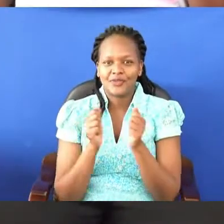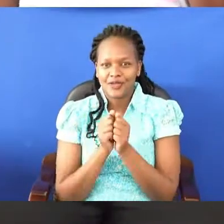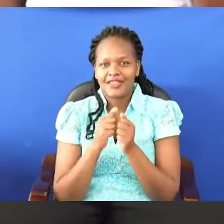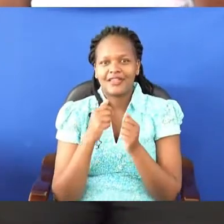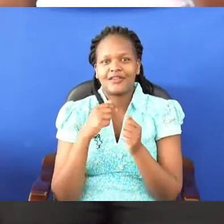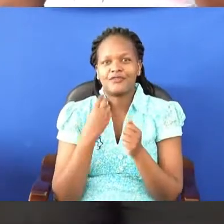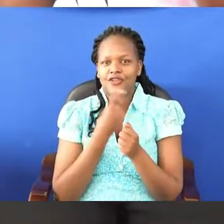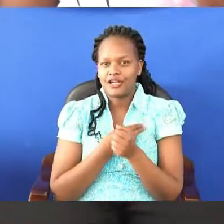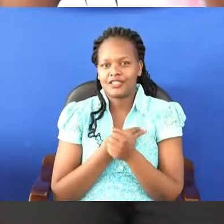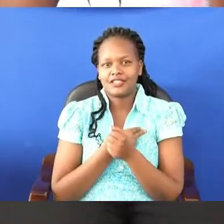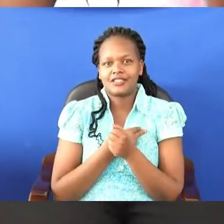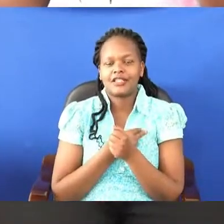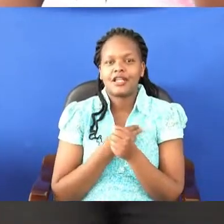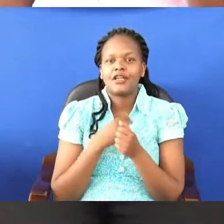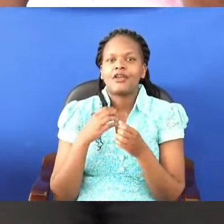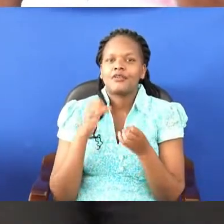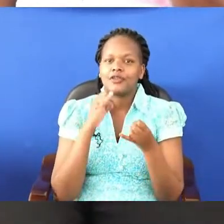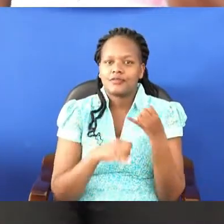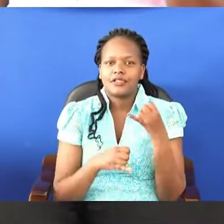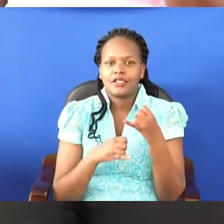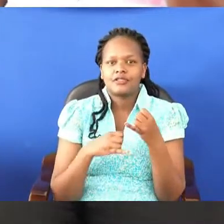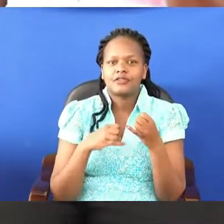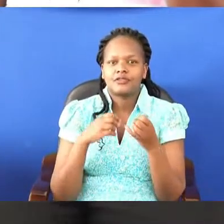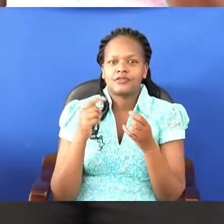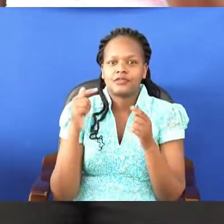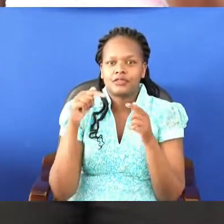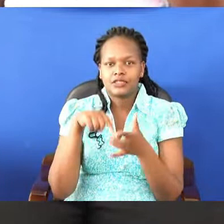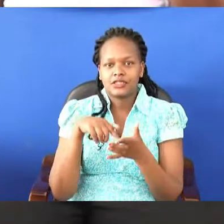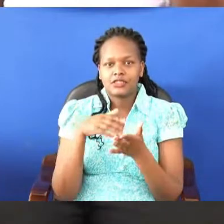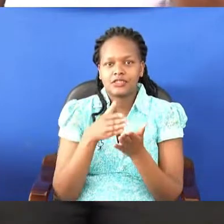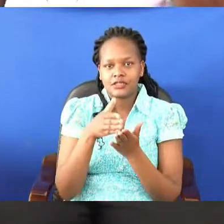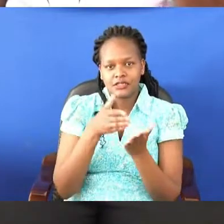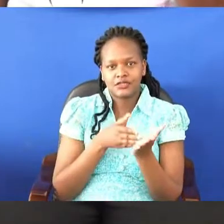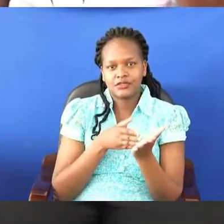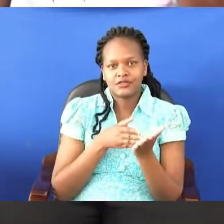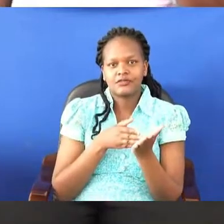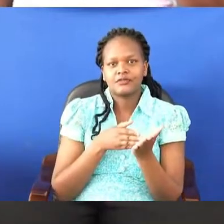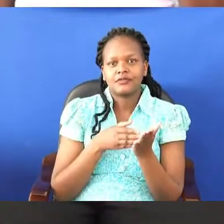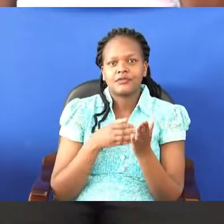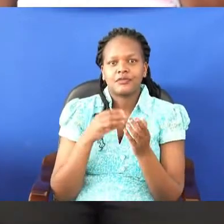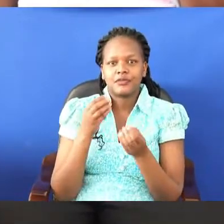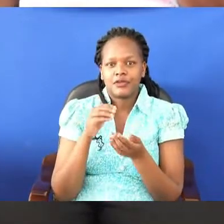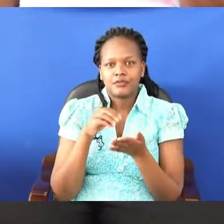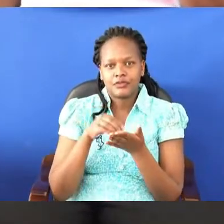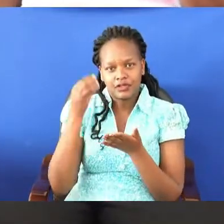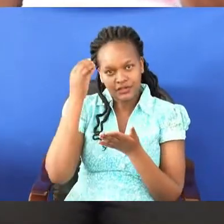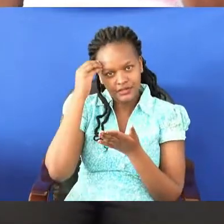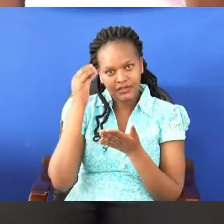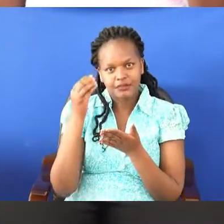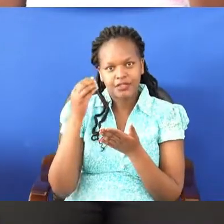us. So we've come to the end of today's session, and we hope you have learned something.